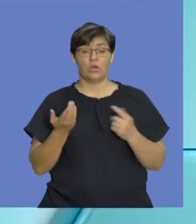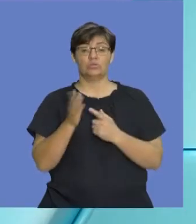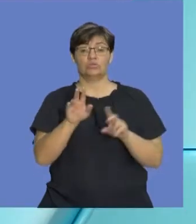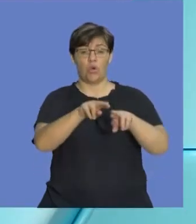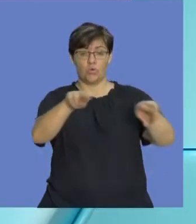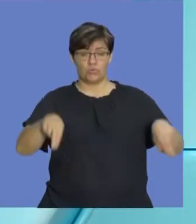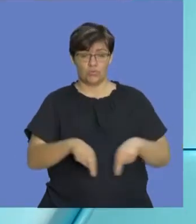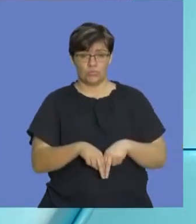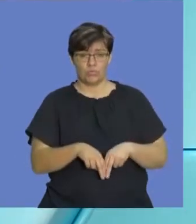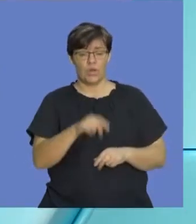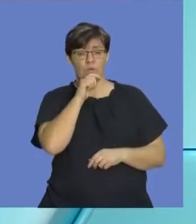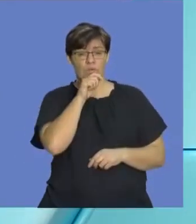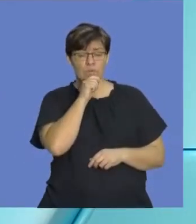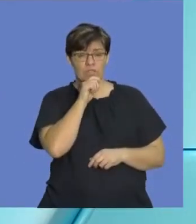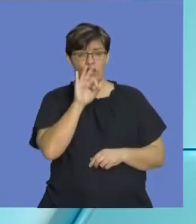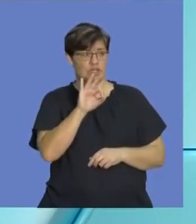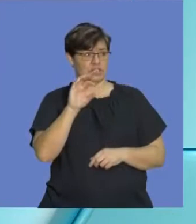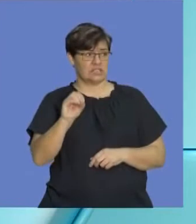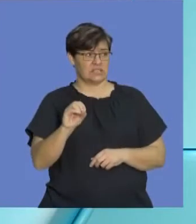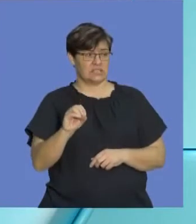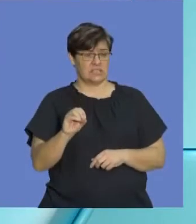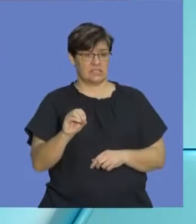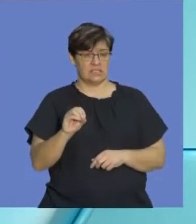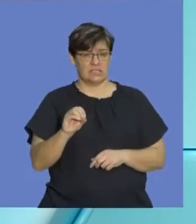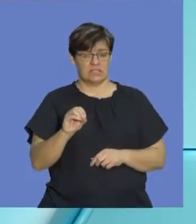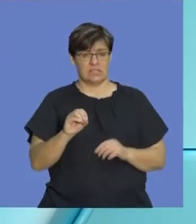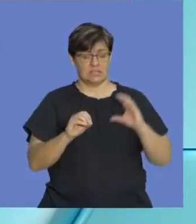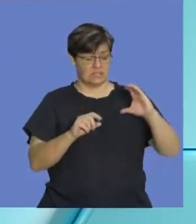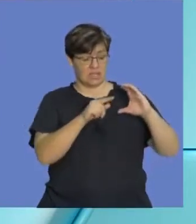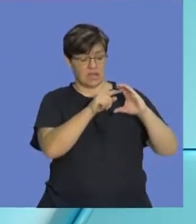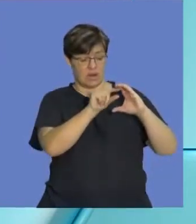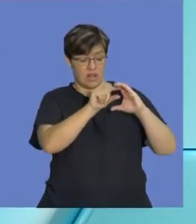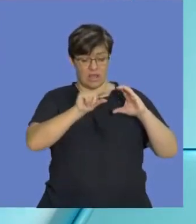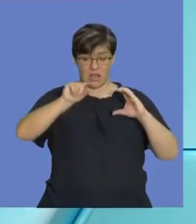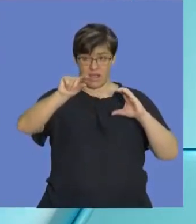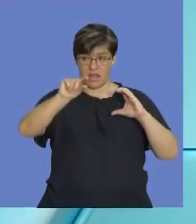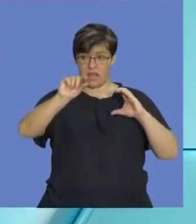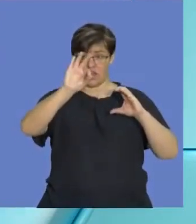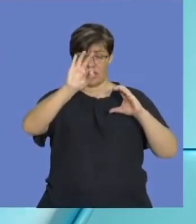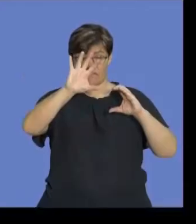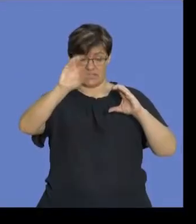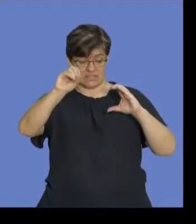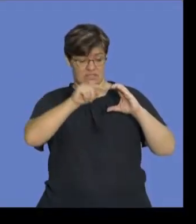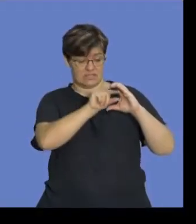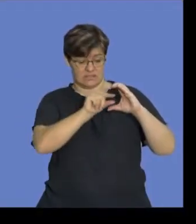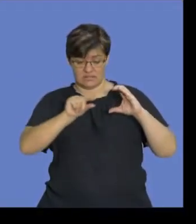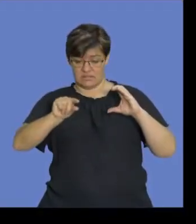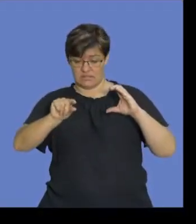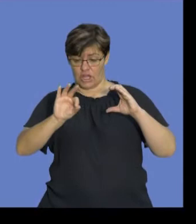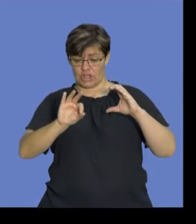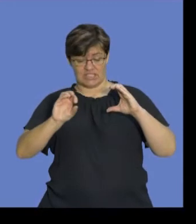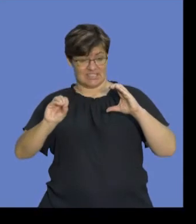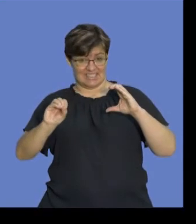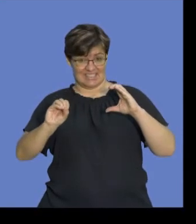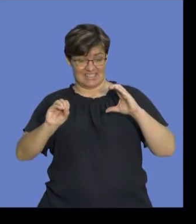uses 30 of that 100. So therefore, you'll notice that in